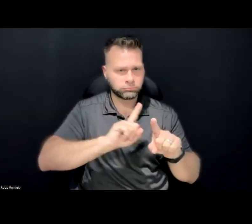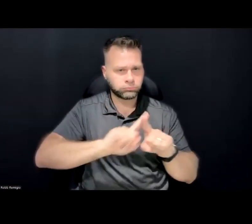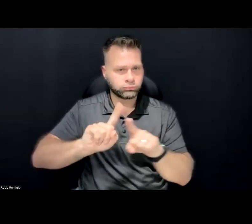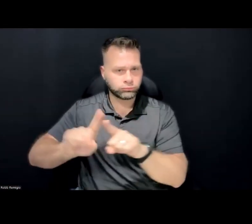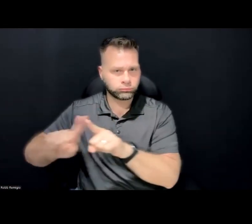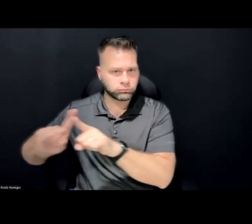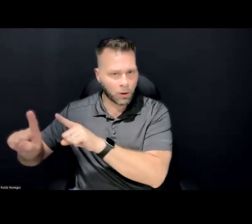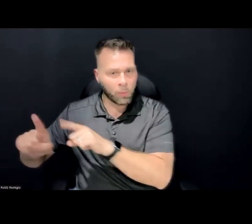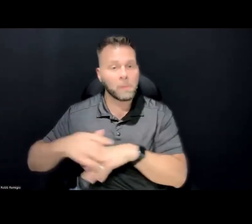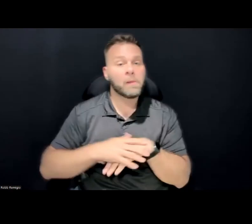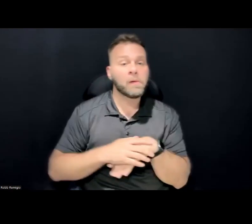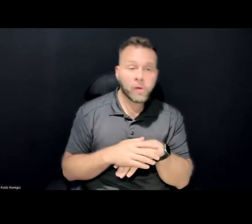immigrant population that we serve.